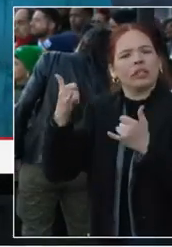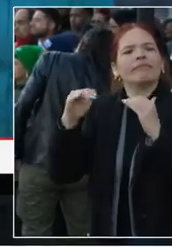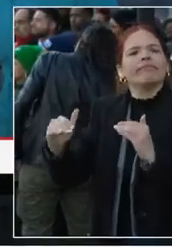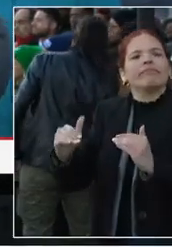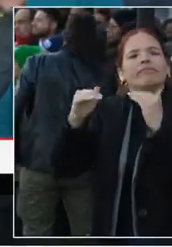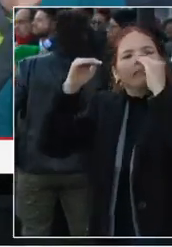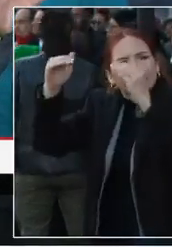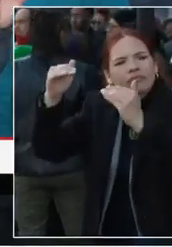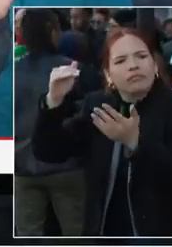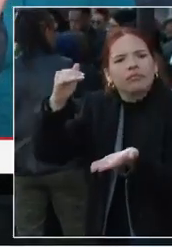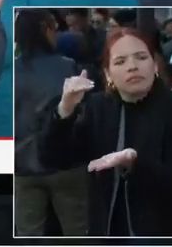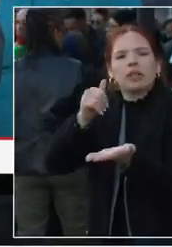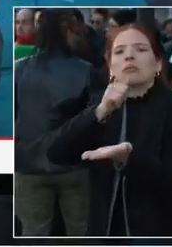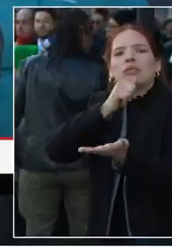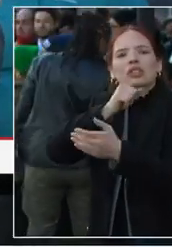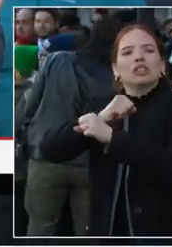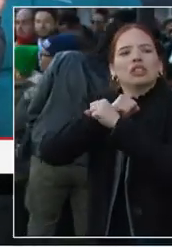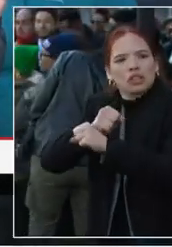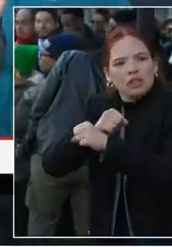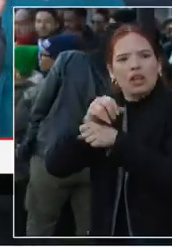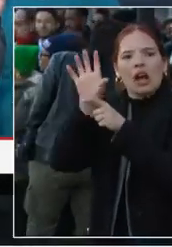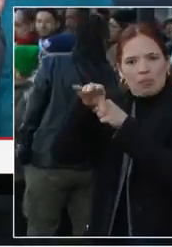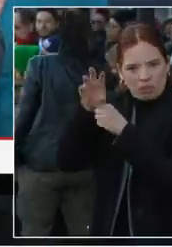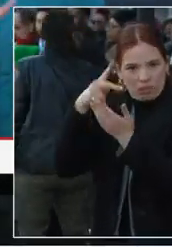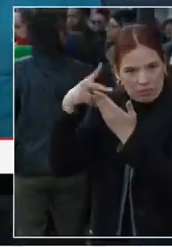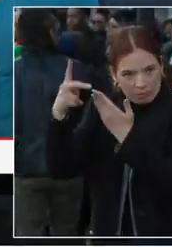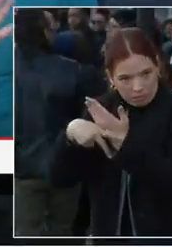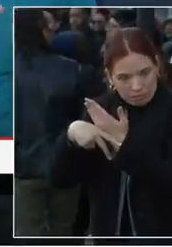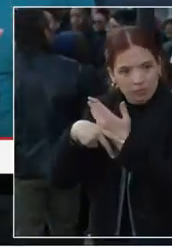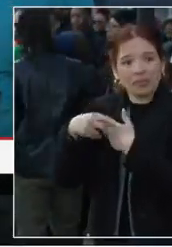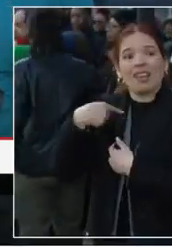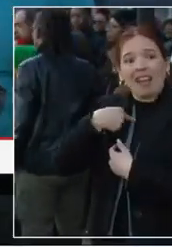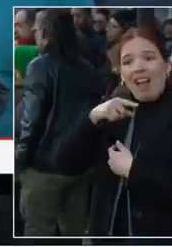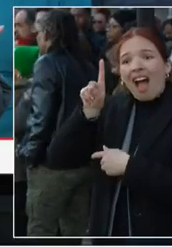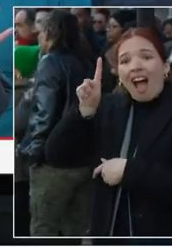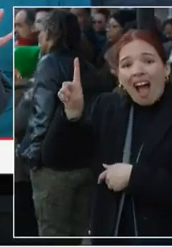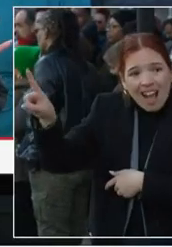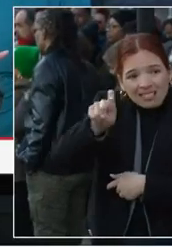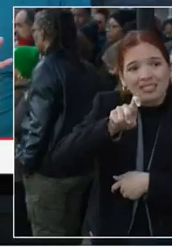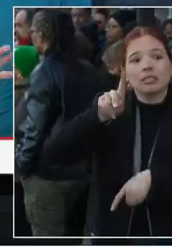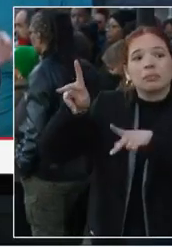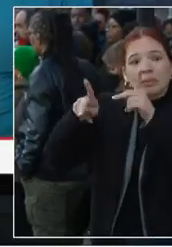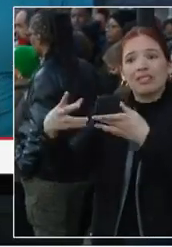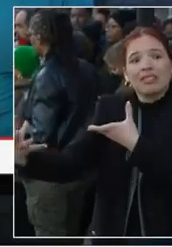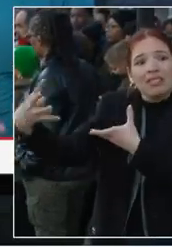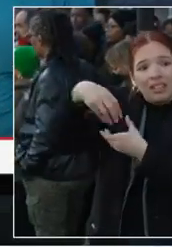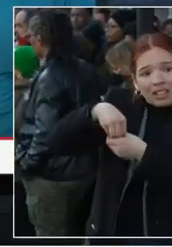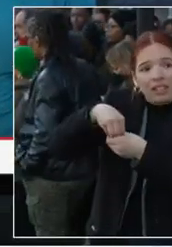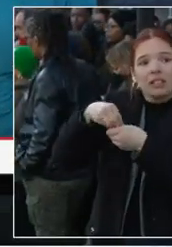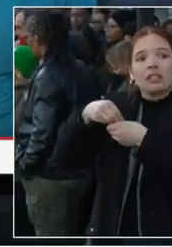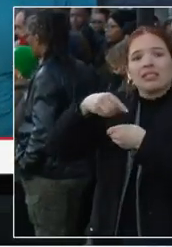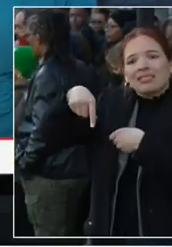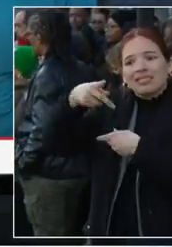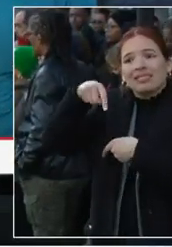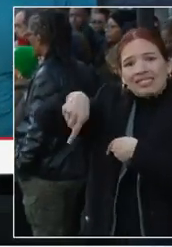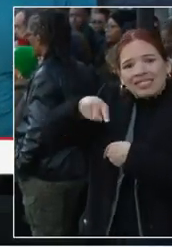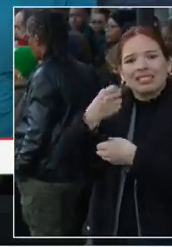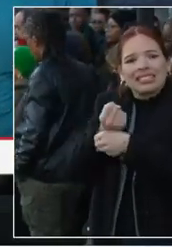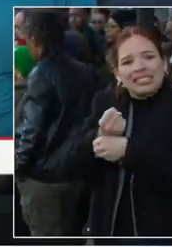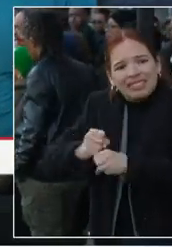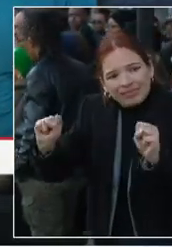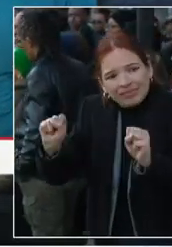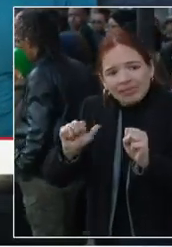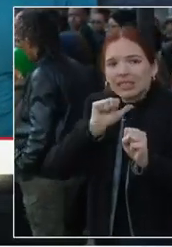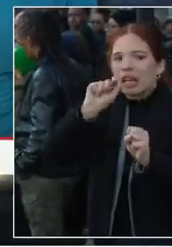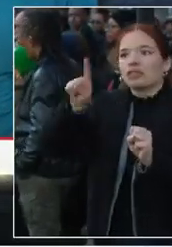I've asked everybody involved in keeping people safe, and that's just not the public safety team. What ideas do you have